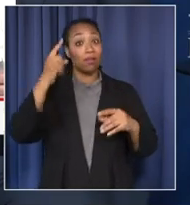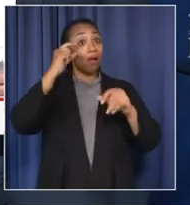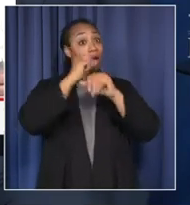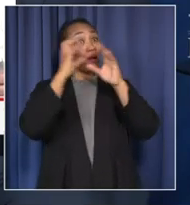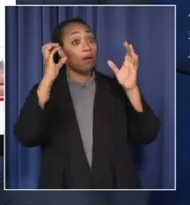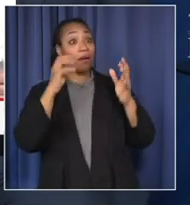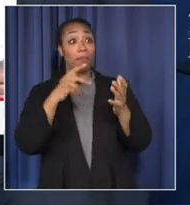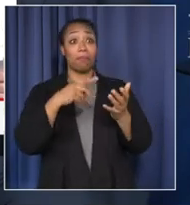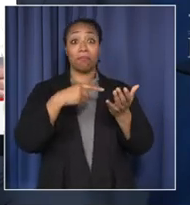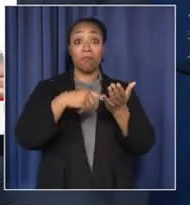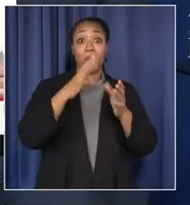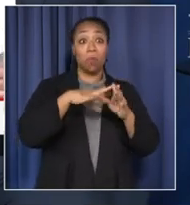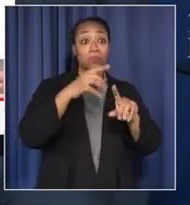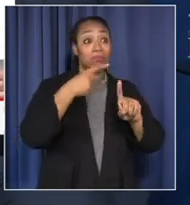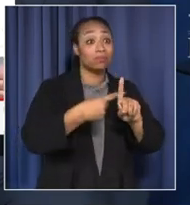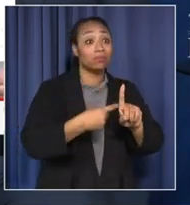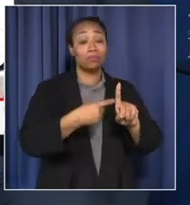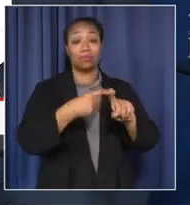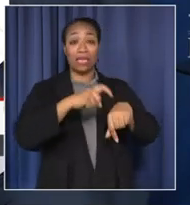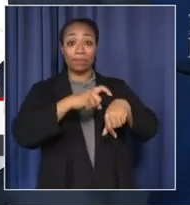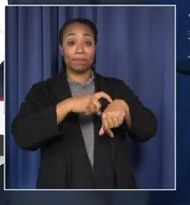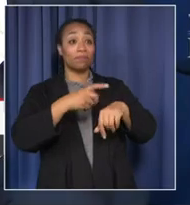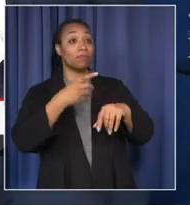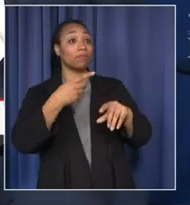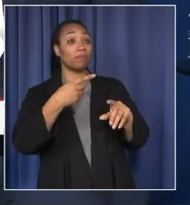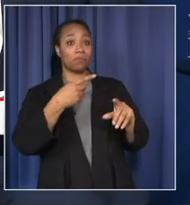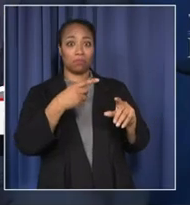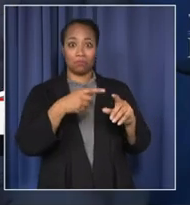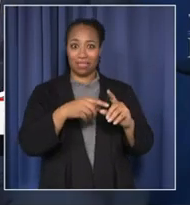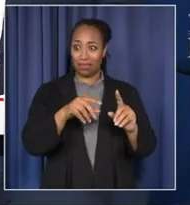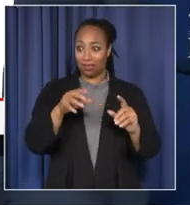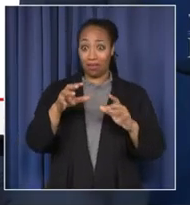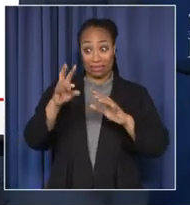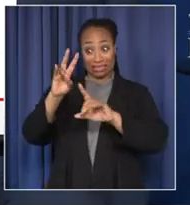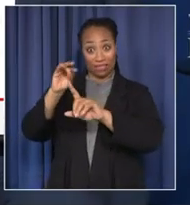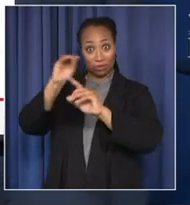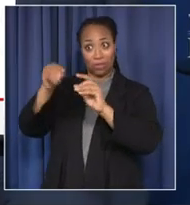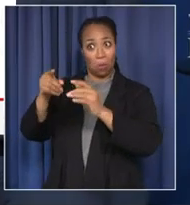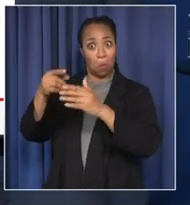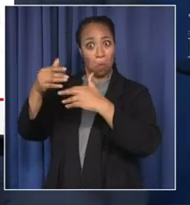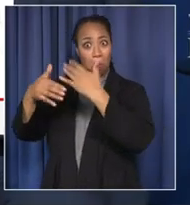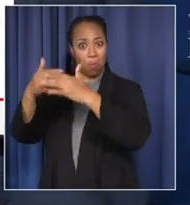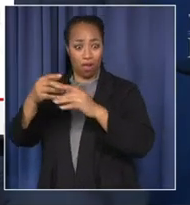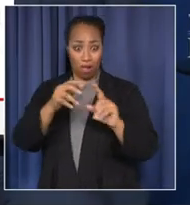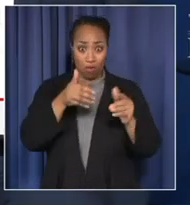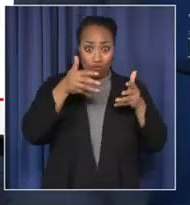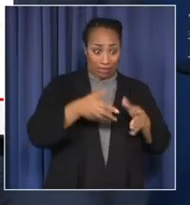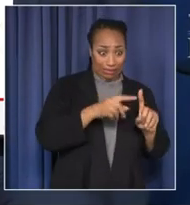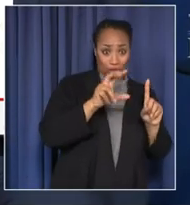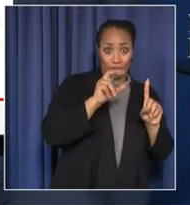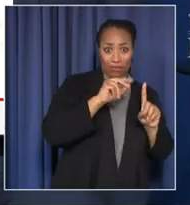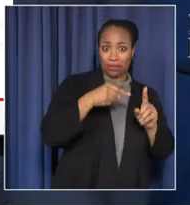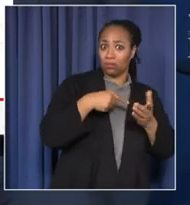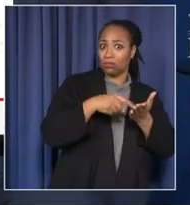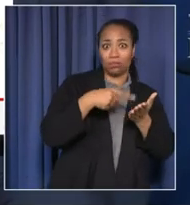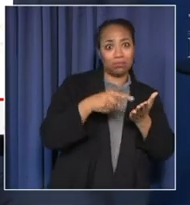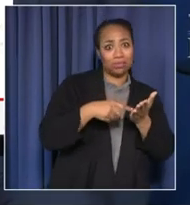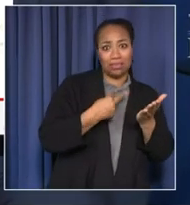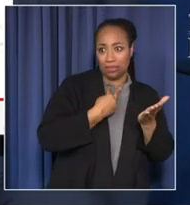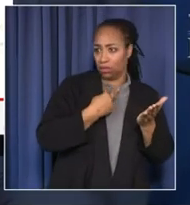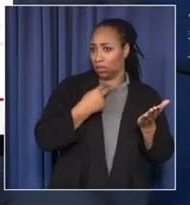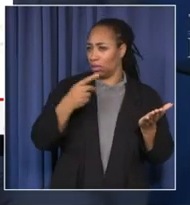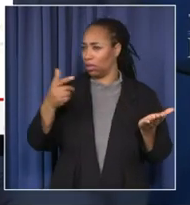The second part of it is how do we get back to the type of production that made us number one in the